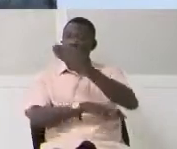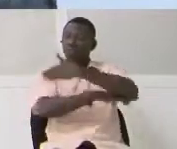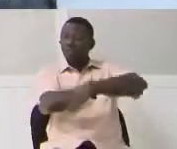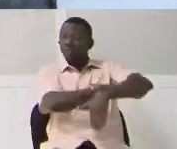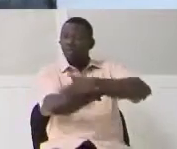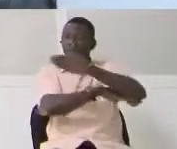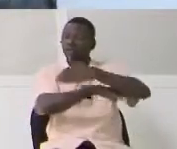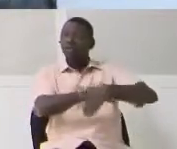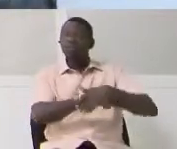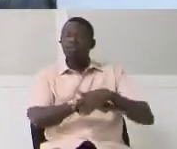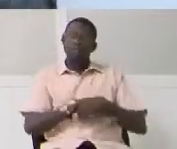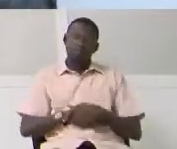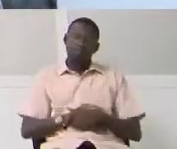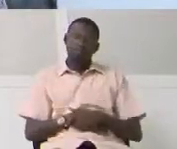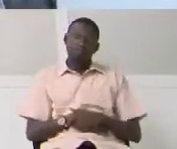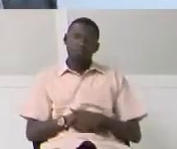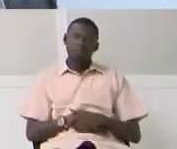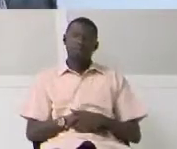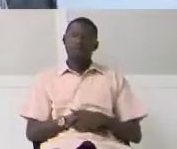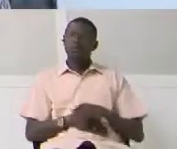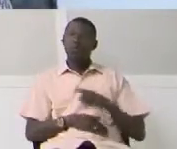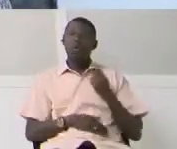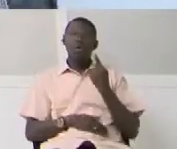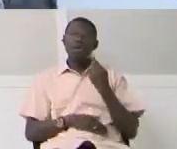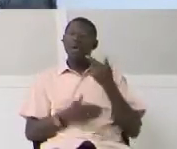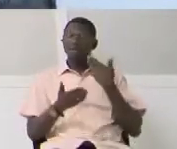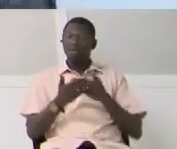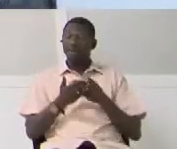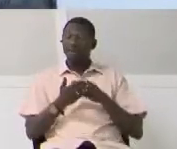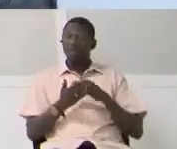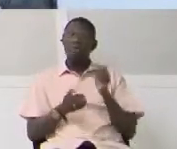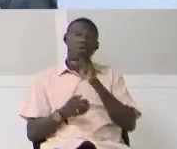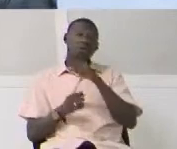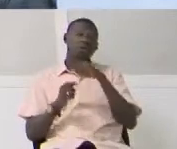I passed through the official Dendan drive Jelion